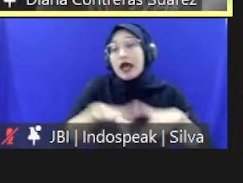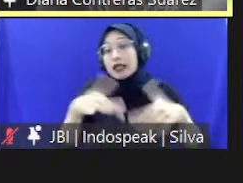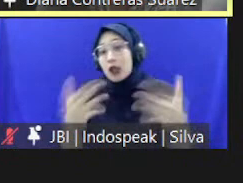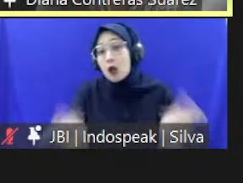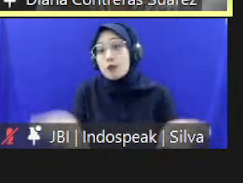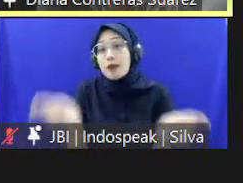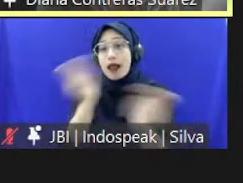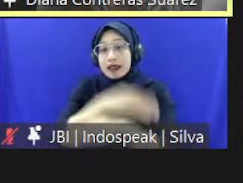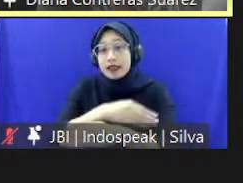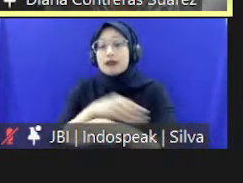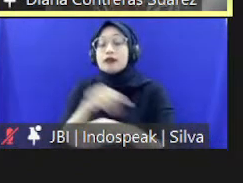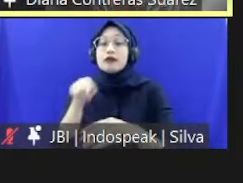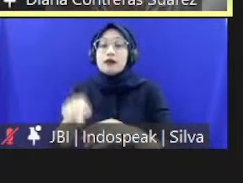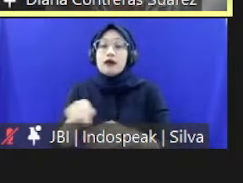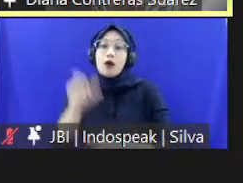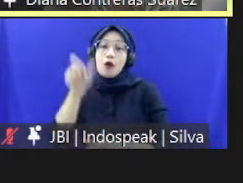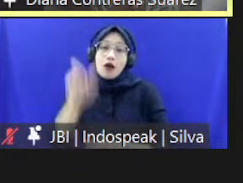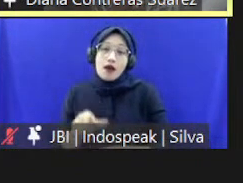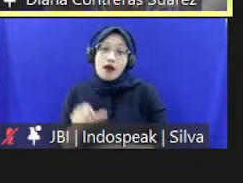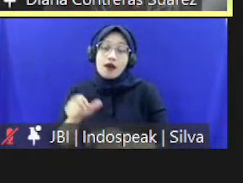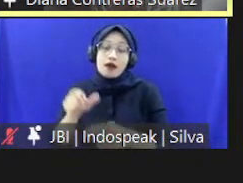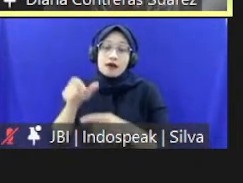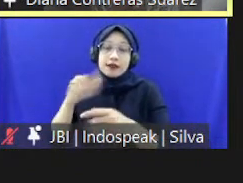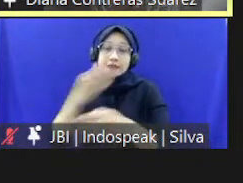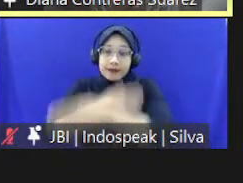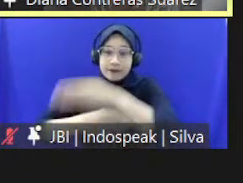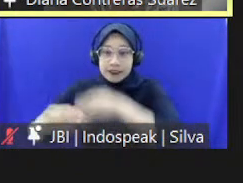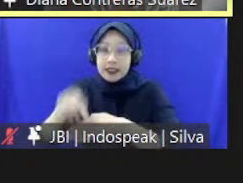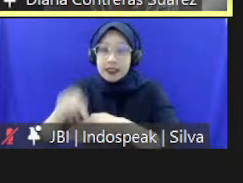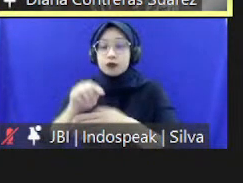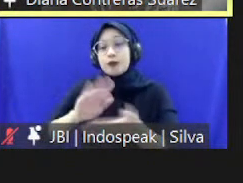correlated, which just kind of take us to the